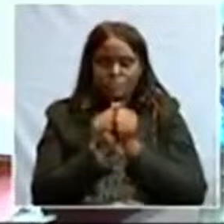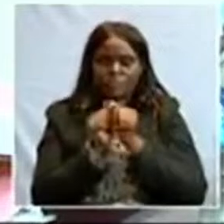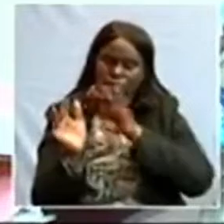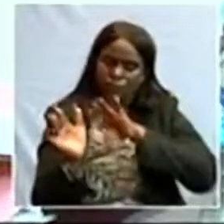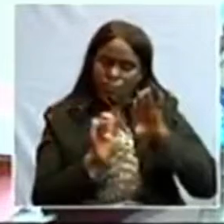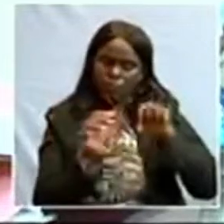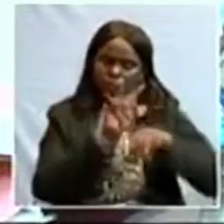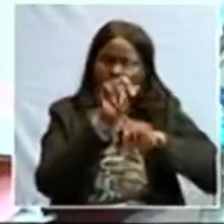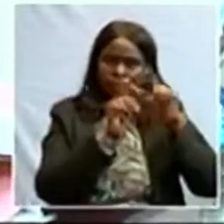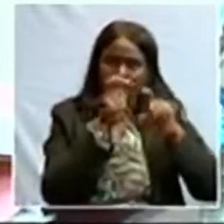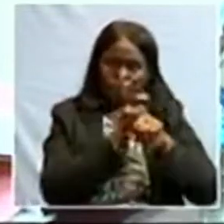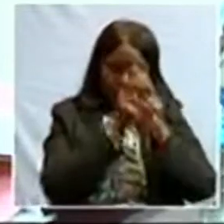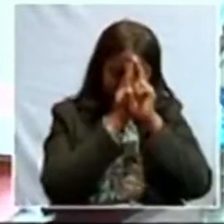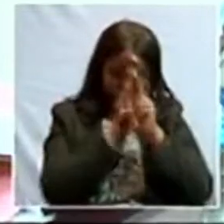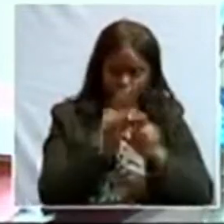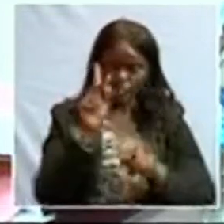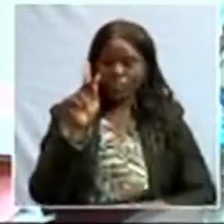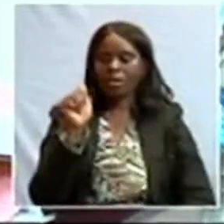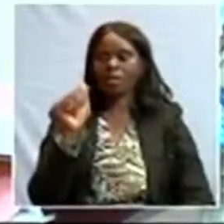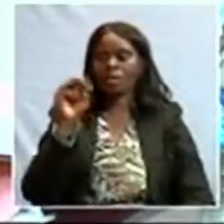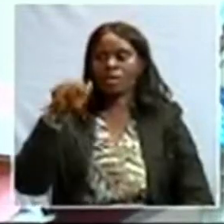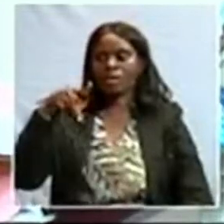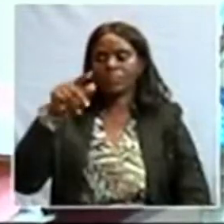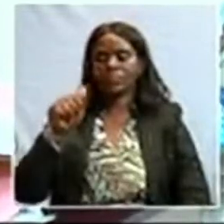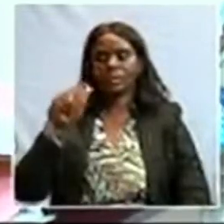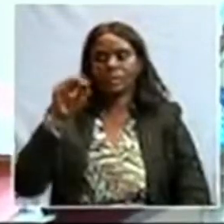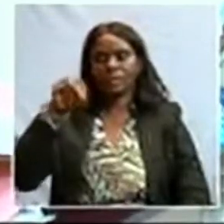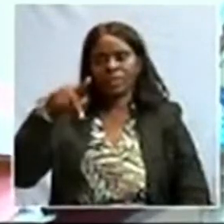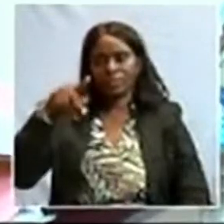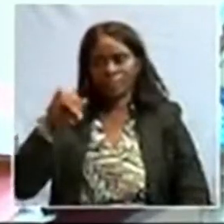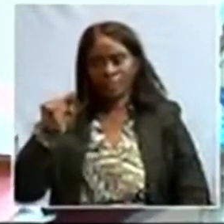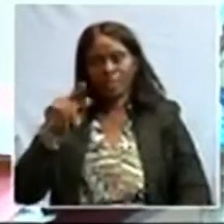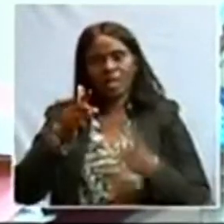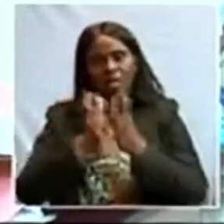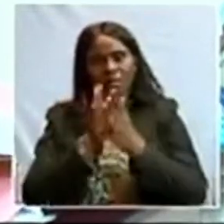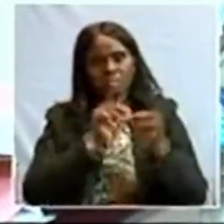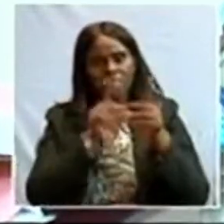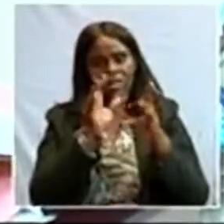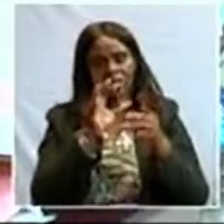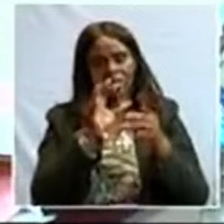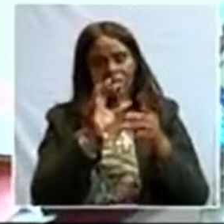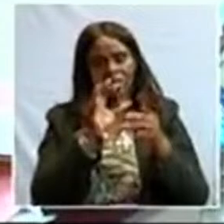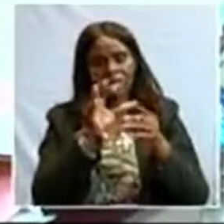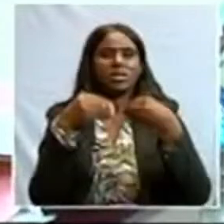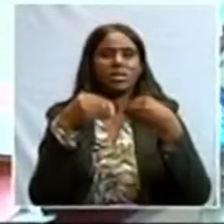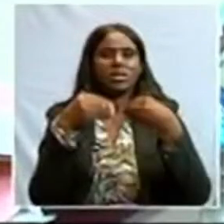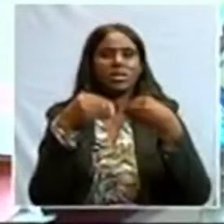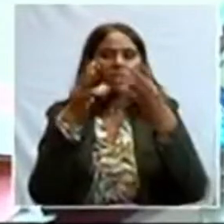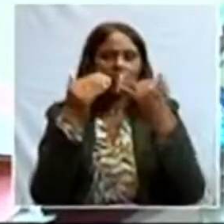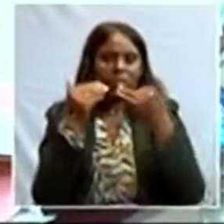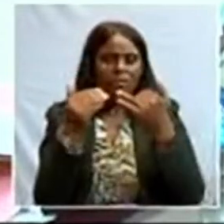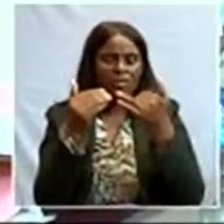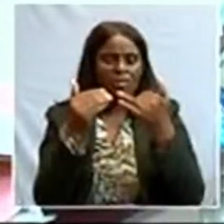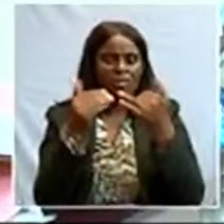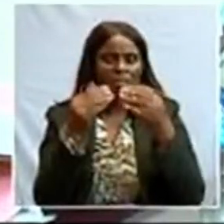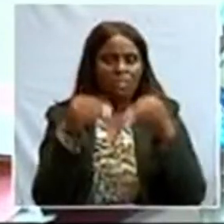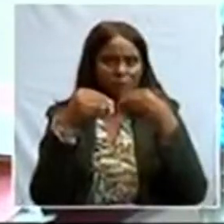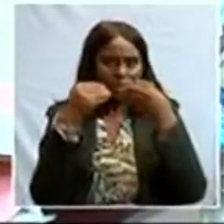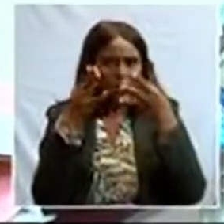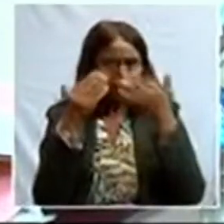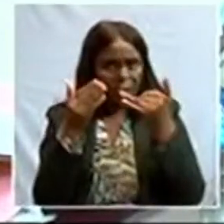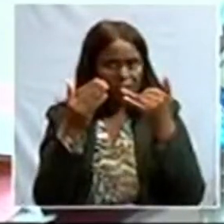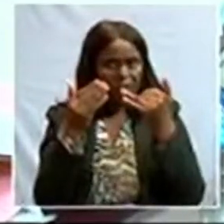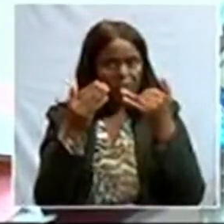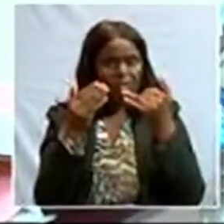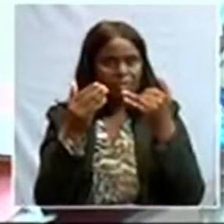the question from Honorable Kampampi, I would ask your indulgence that Director of Finance gives the output